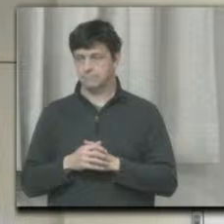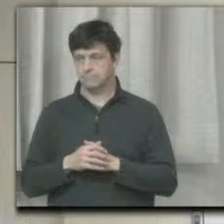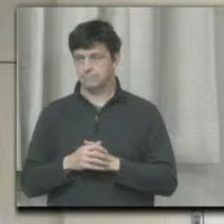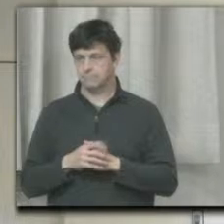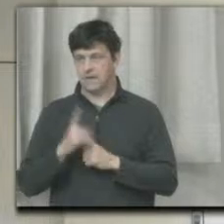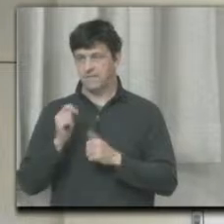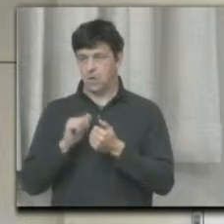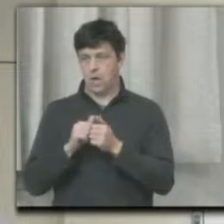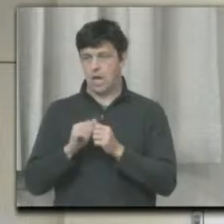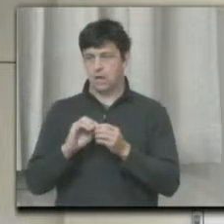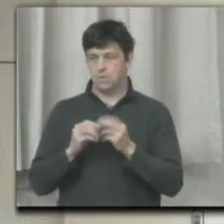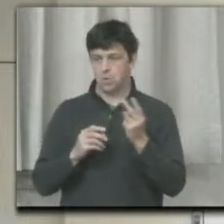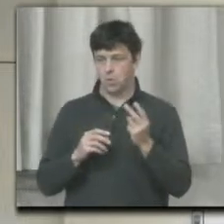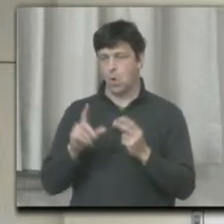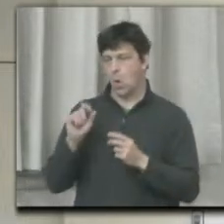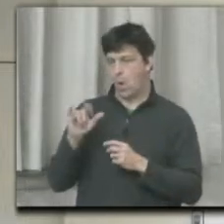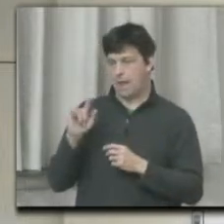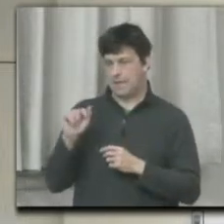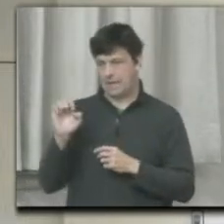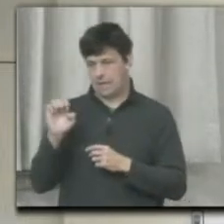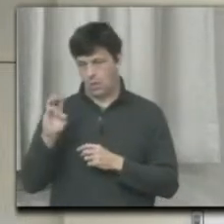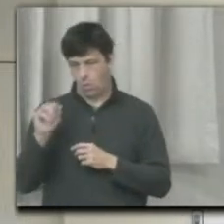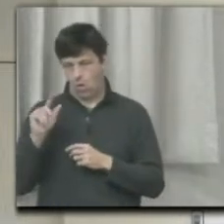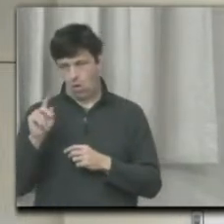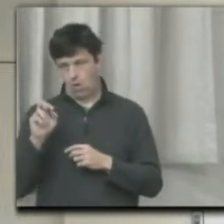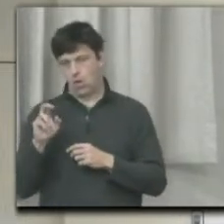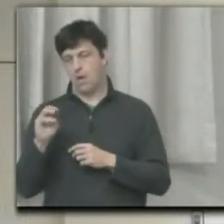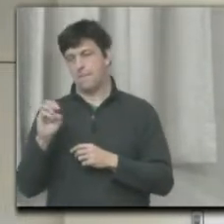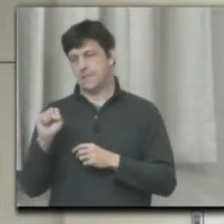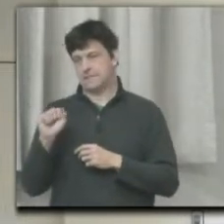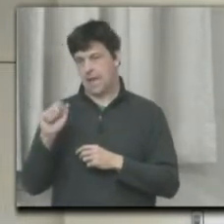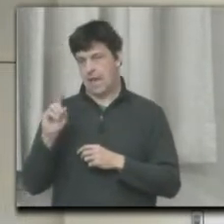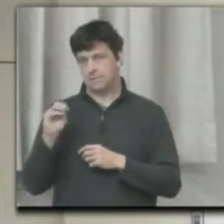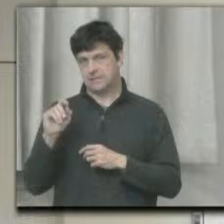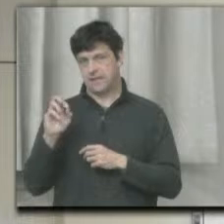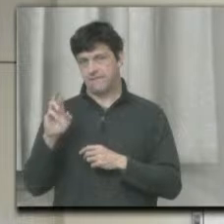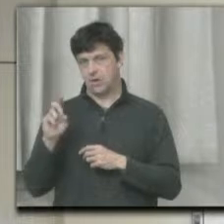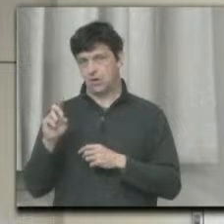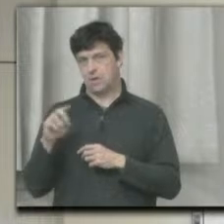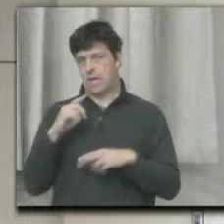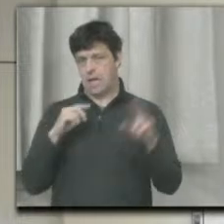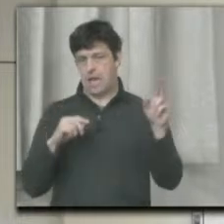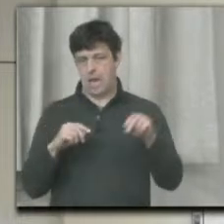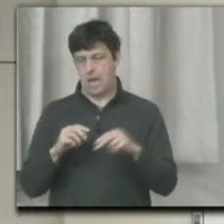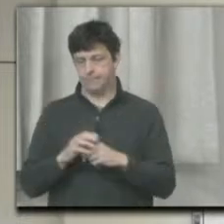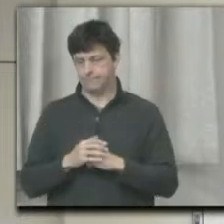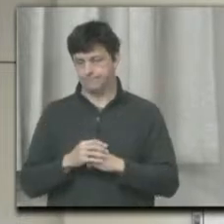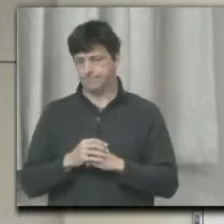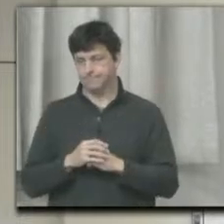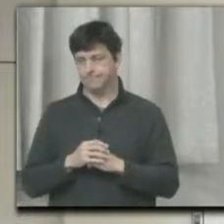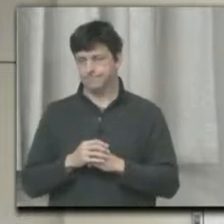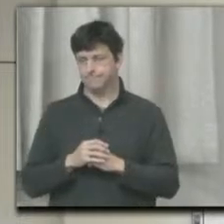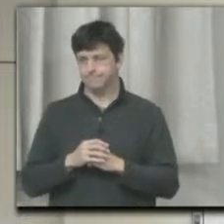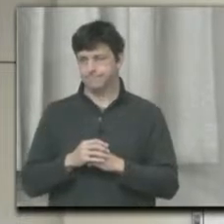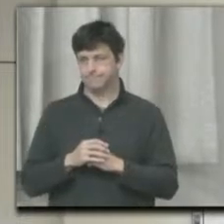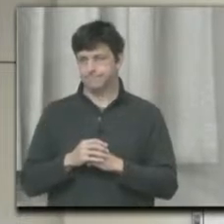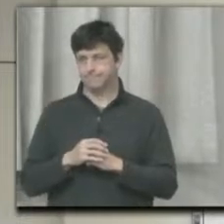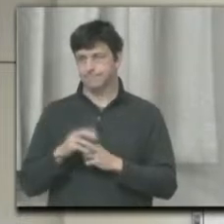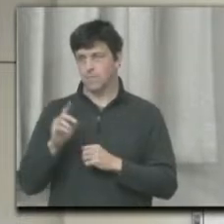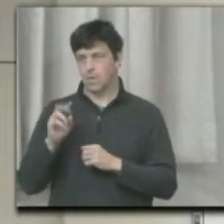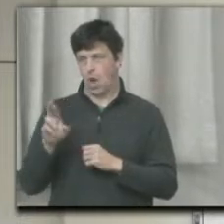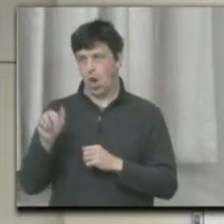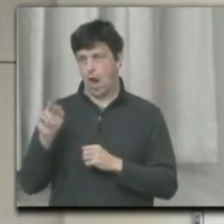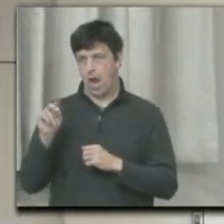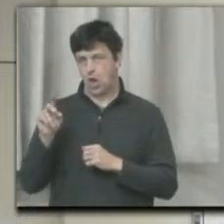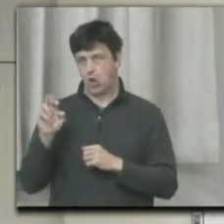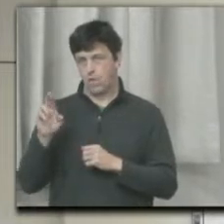For candidate 2, Lolita E. Walker, Mrs. Adam Stafford. Nay. Dr.